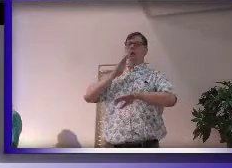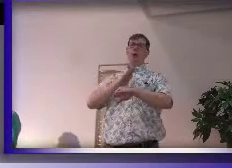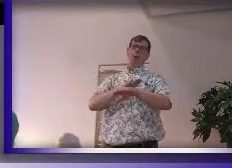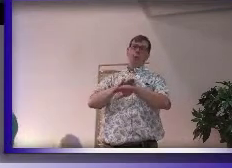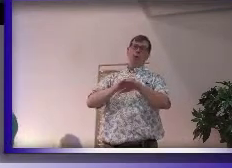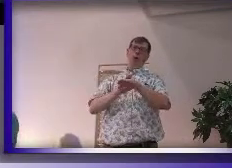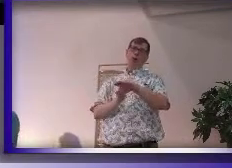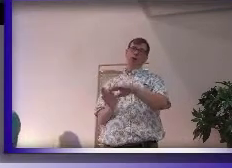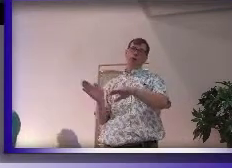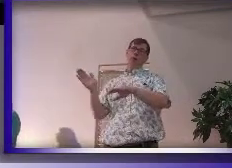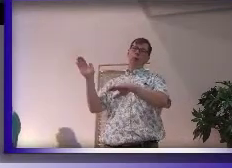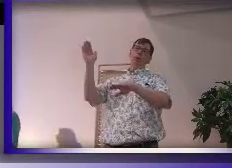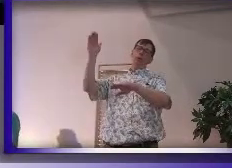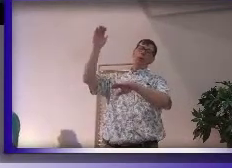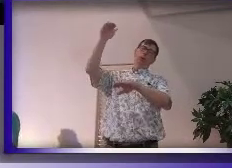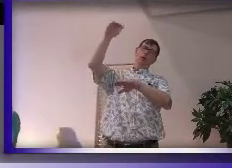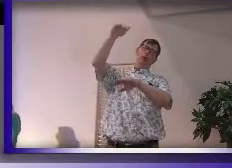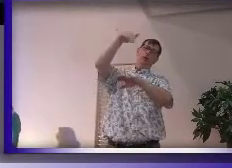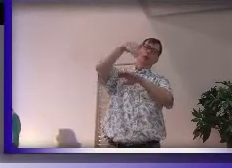us.